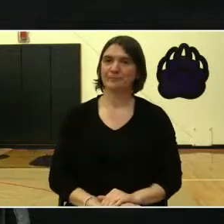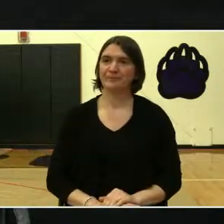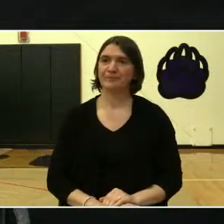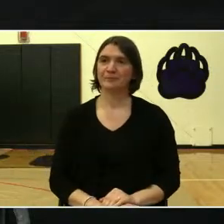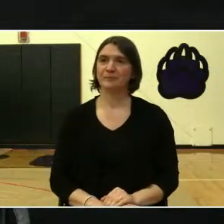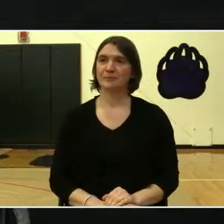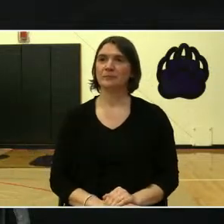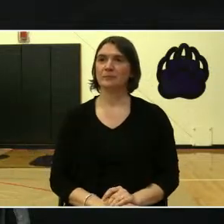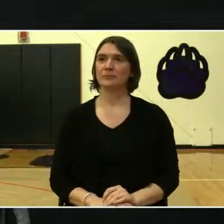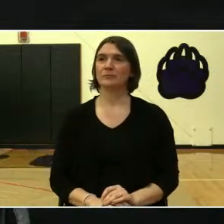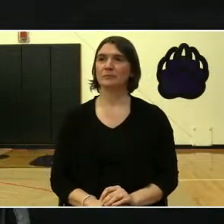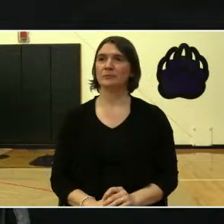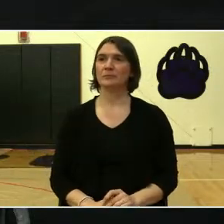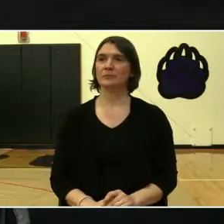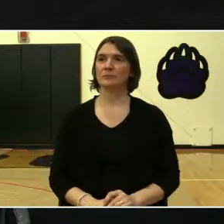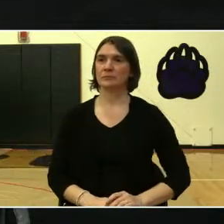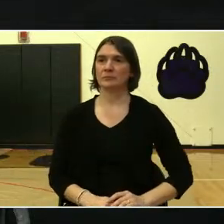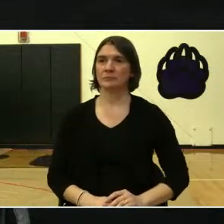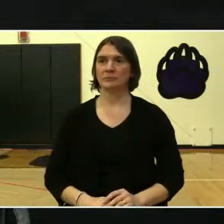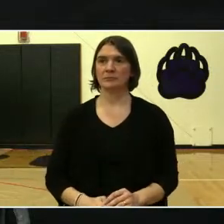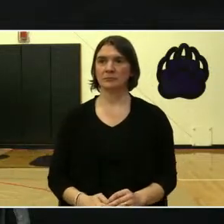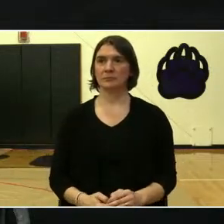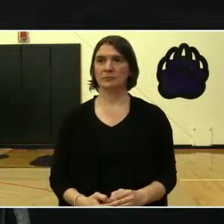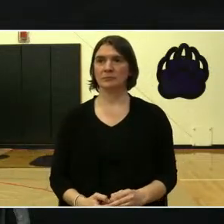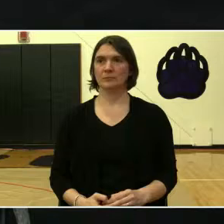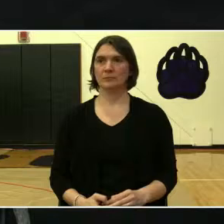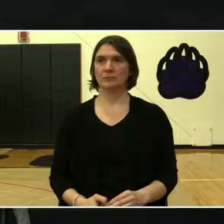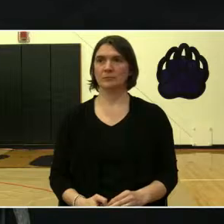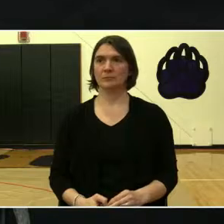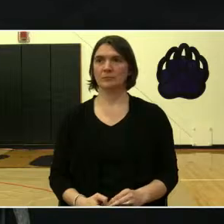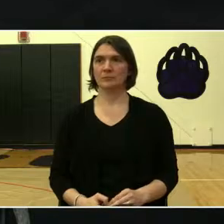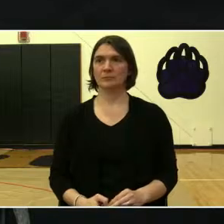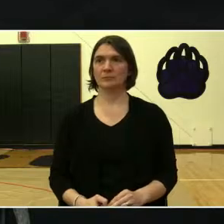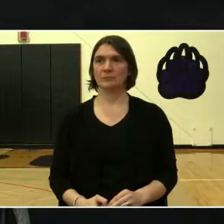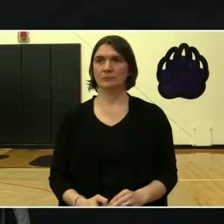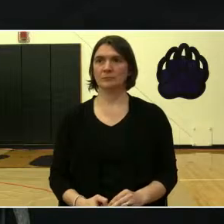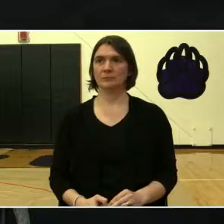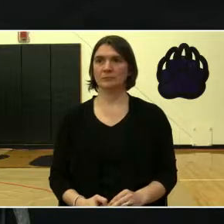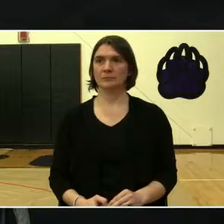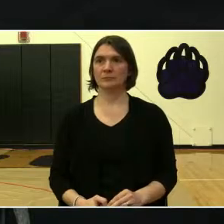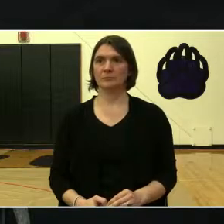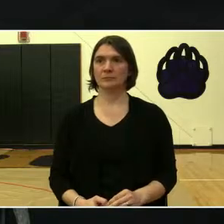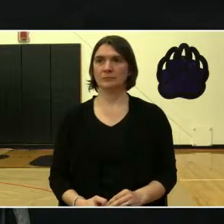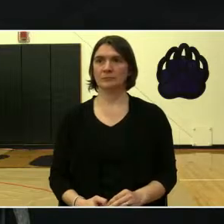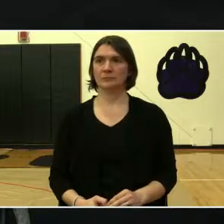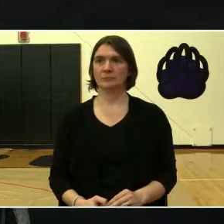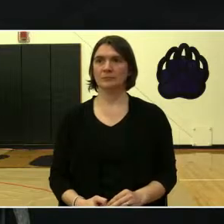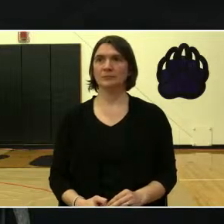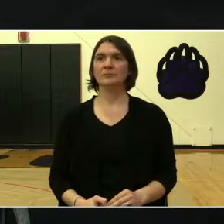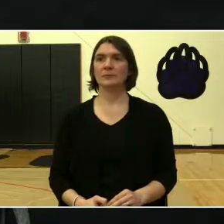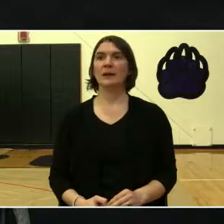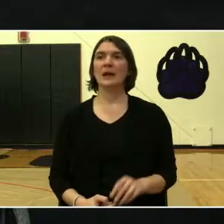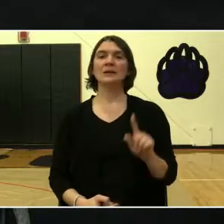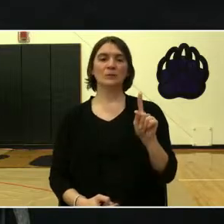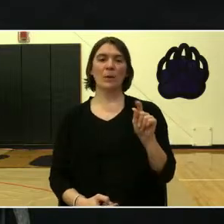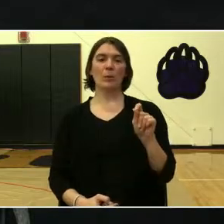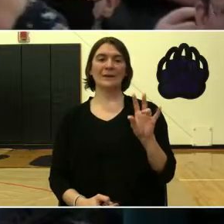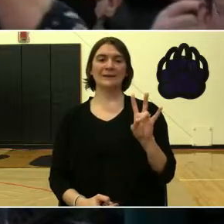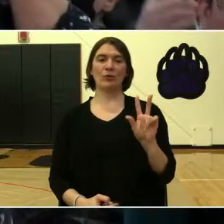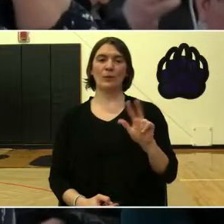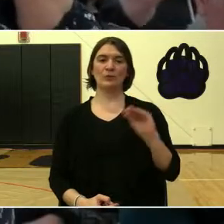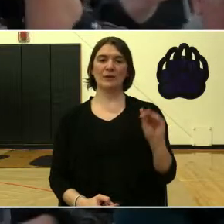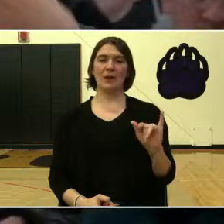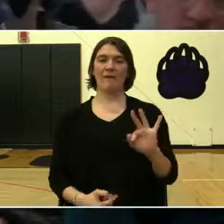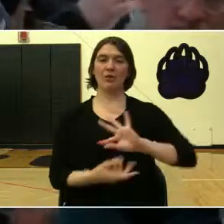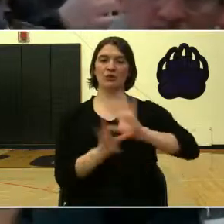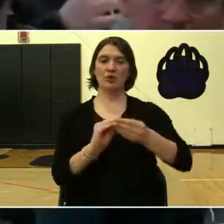have it yeah we'll give the answer uh after this next comment